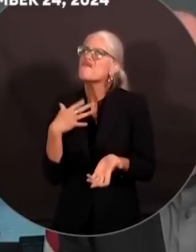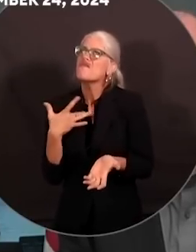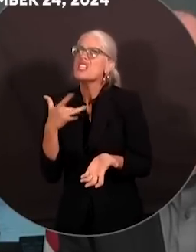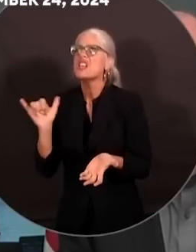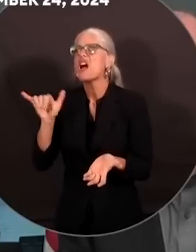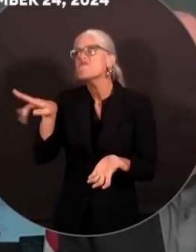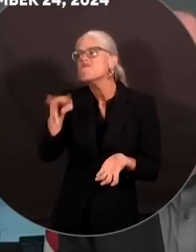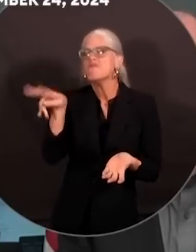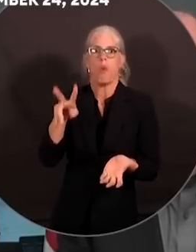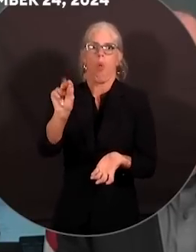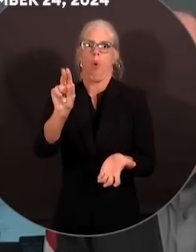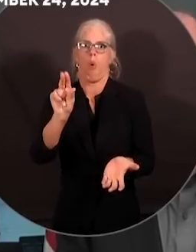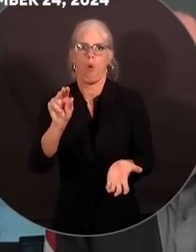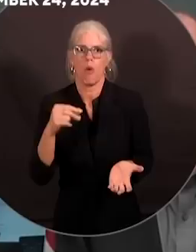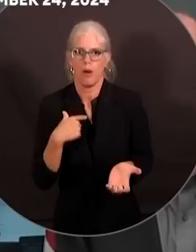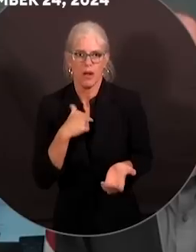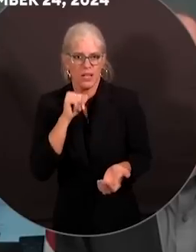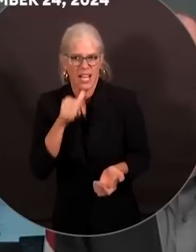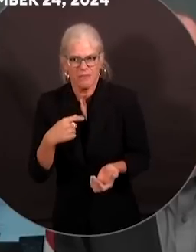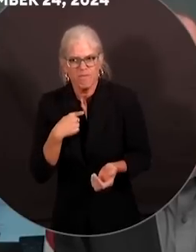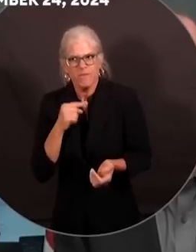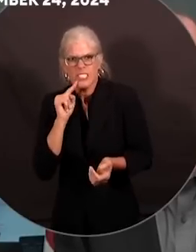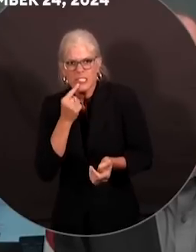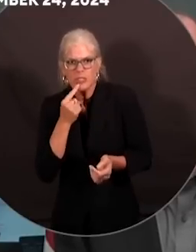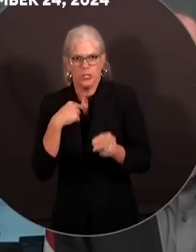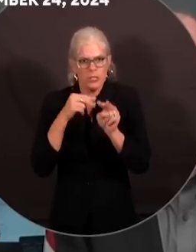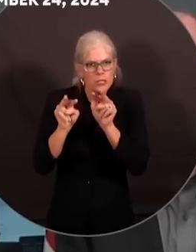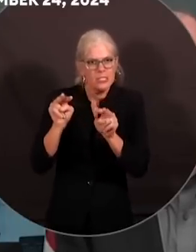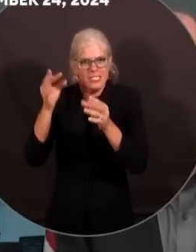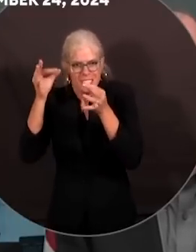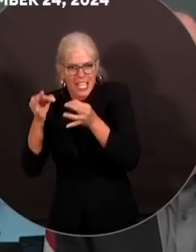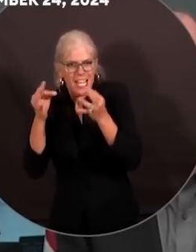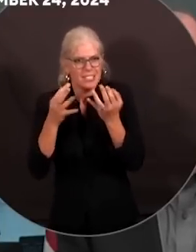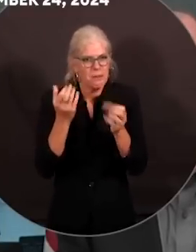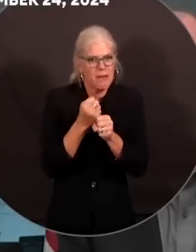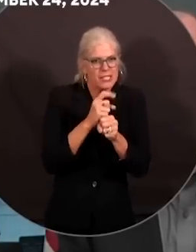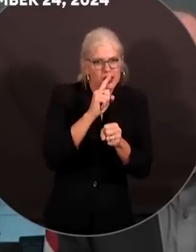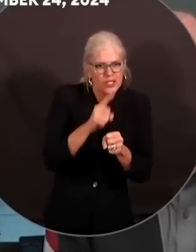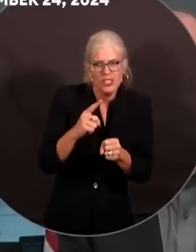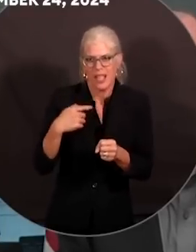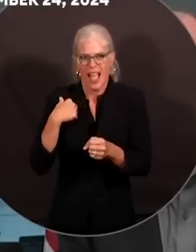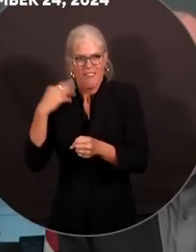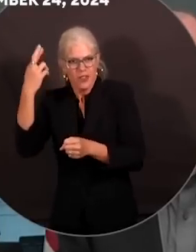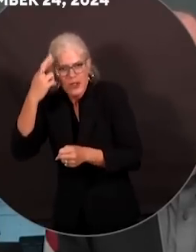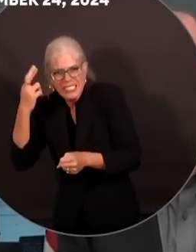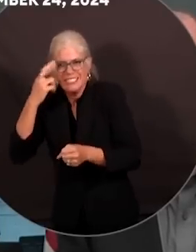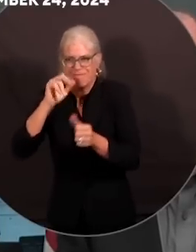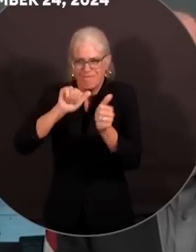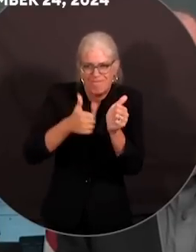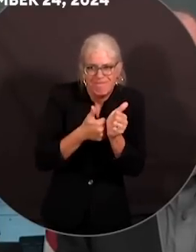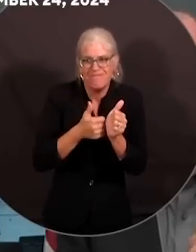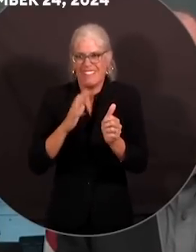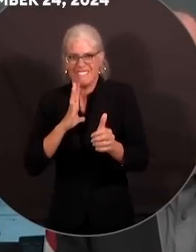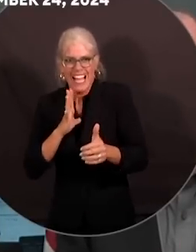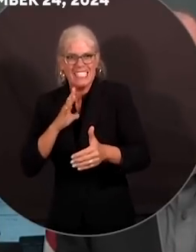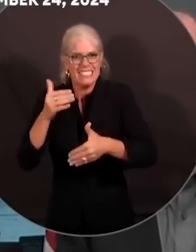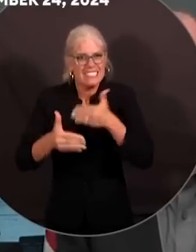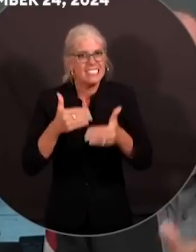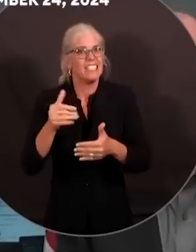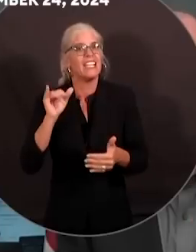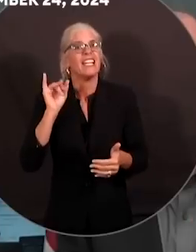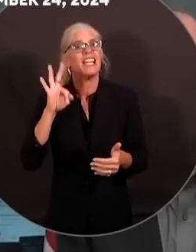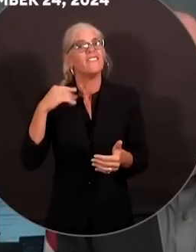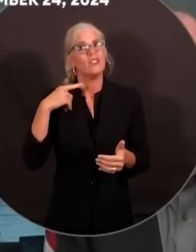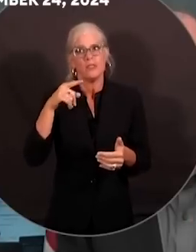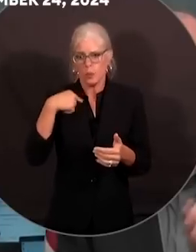evacuate their home. And you don't want to do that unless you have an adequate basis to do it. because if you do it without an adequate basis and then nothing